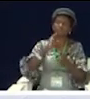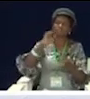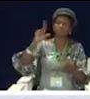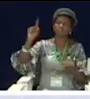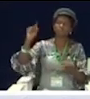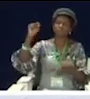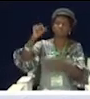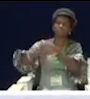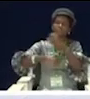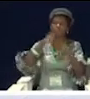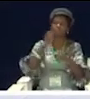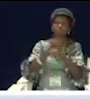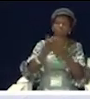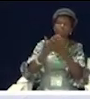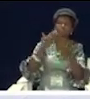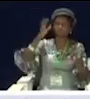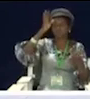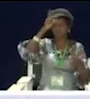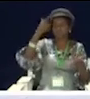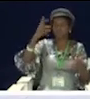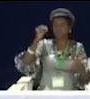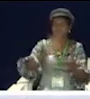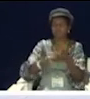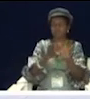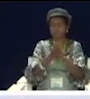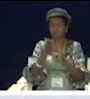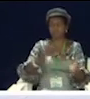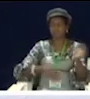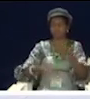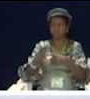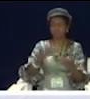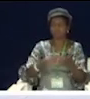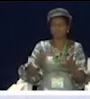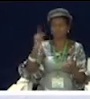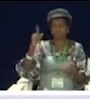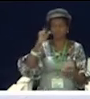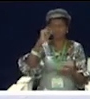born again, so you will understand the kind of person I was then.